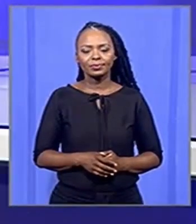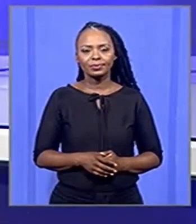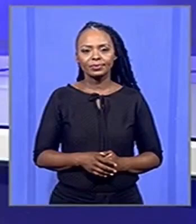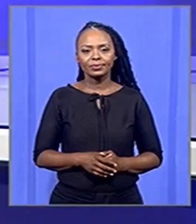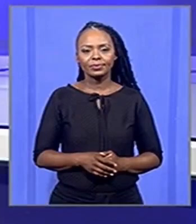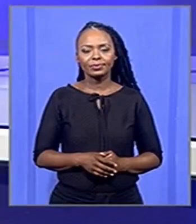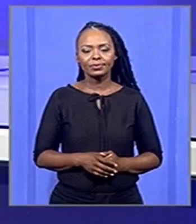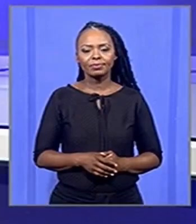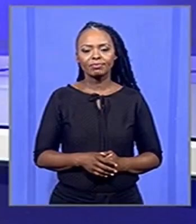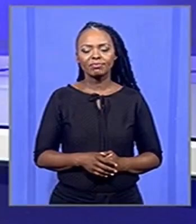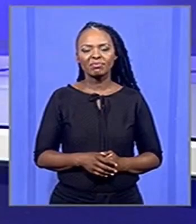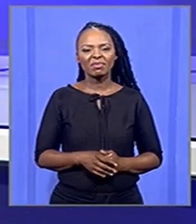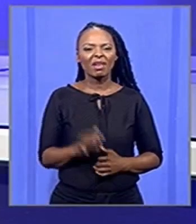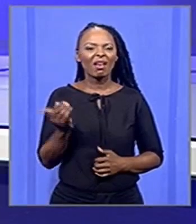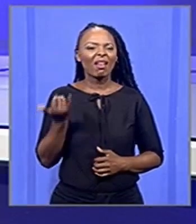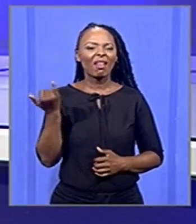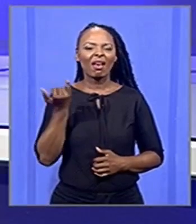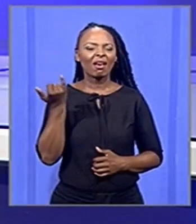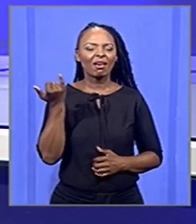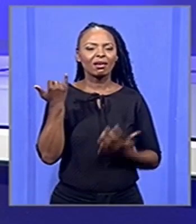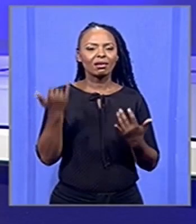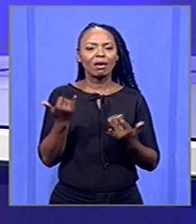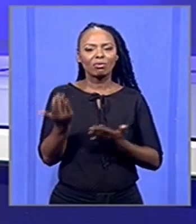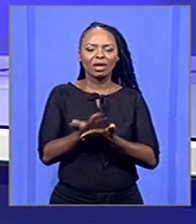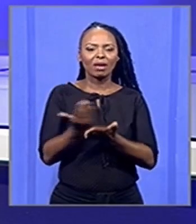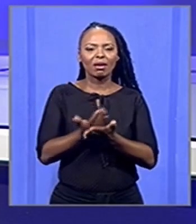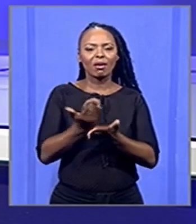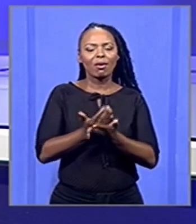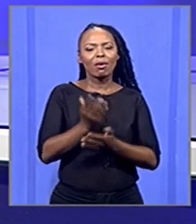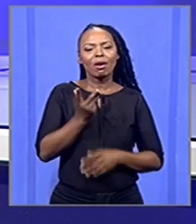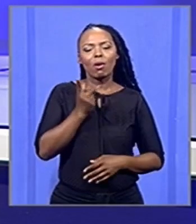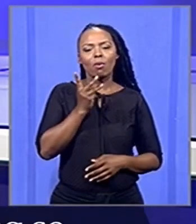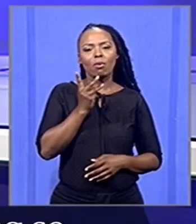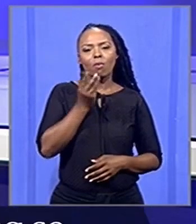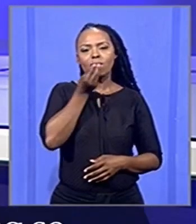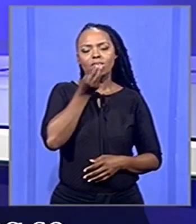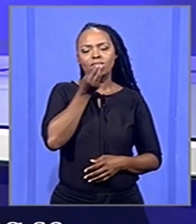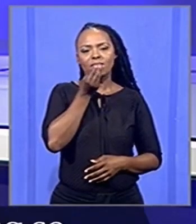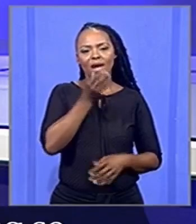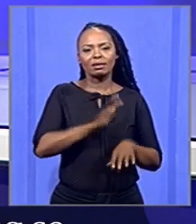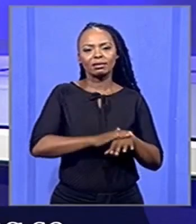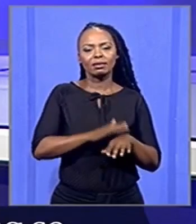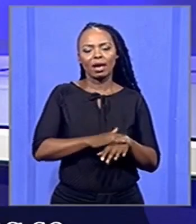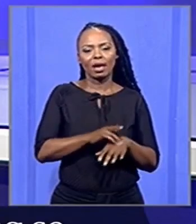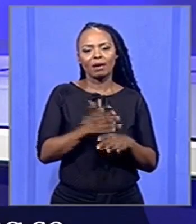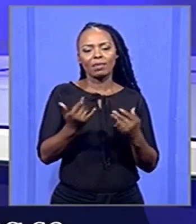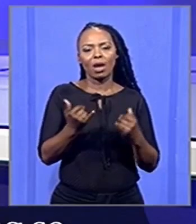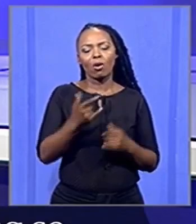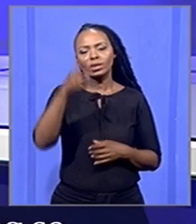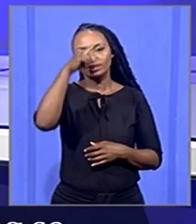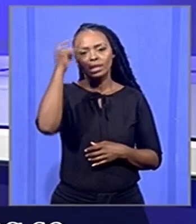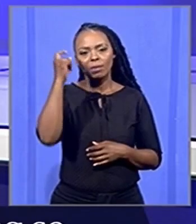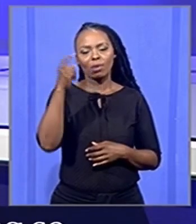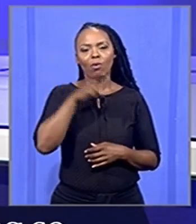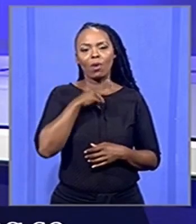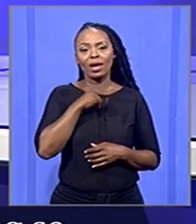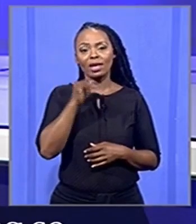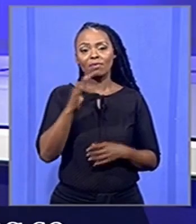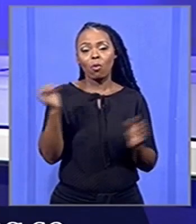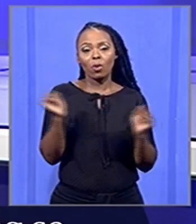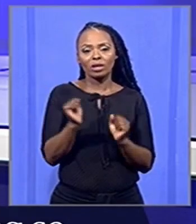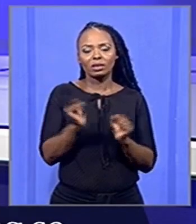Go no swana le go ipolokela dijo mohla wa lehlabula gore o se bolawe ke tlala marega maloko a setšhaba